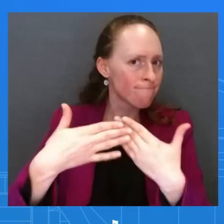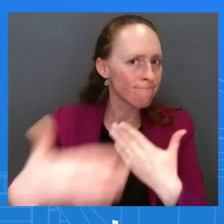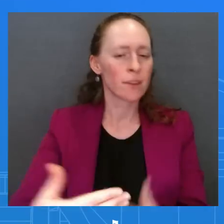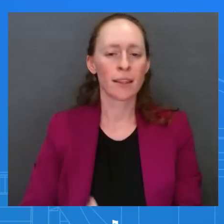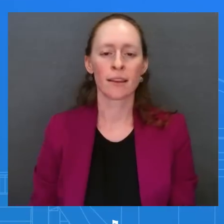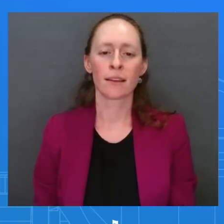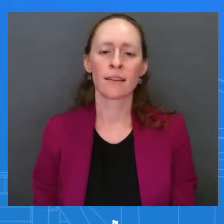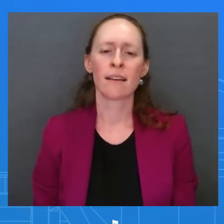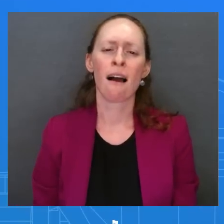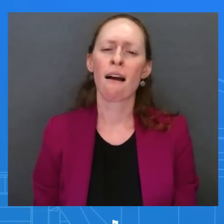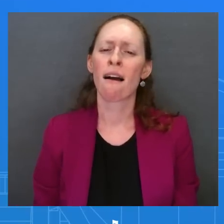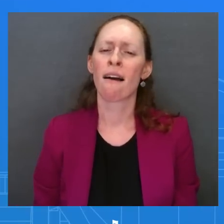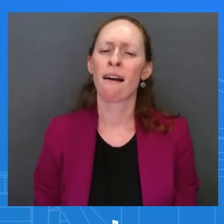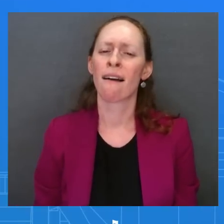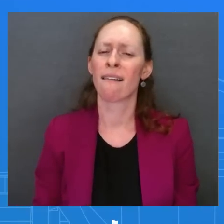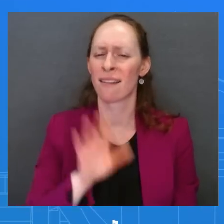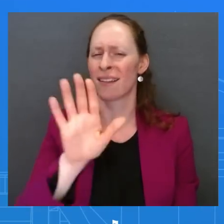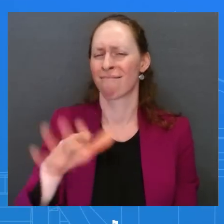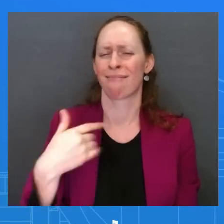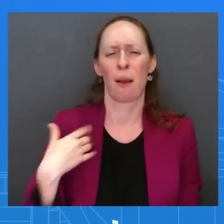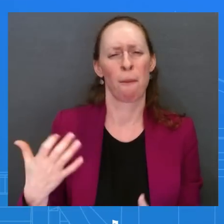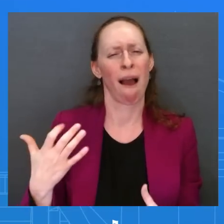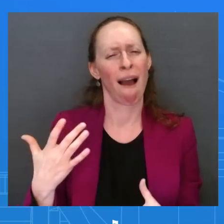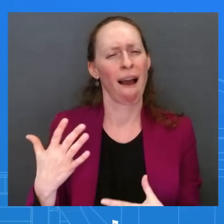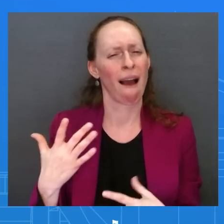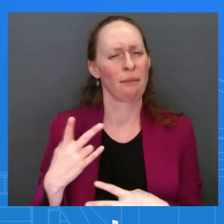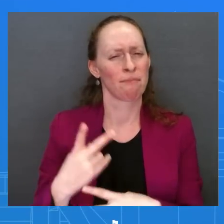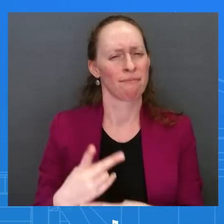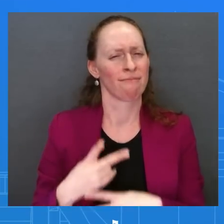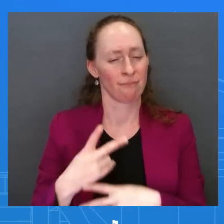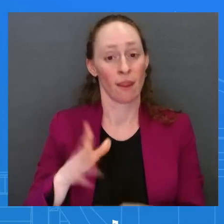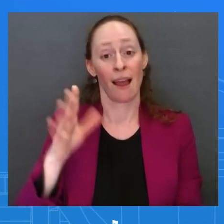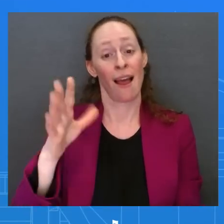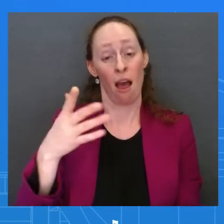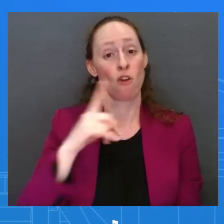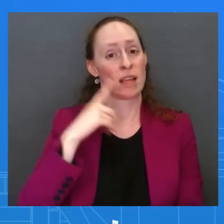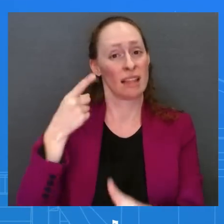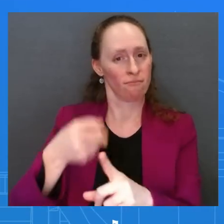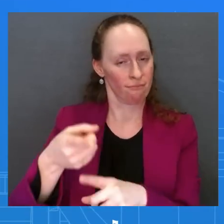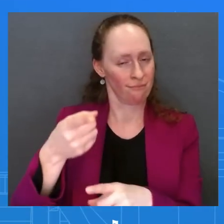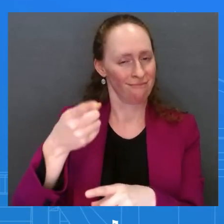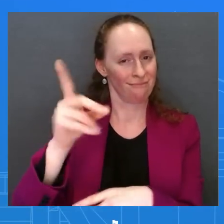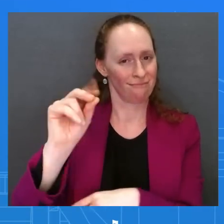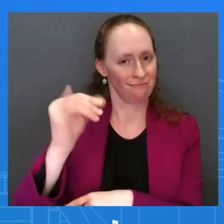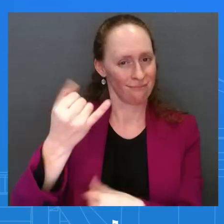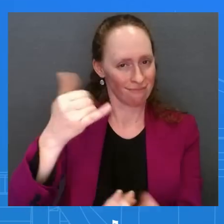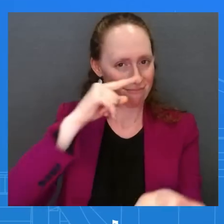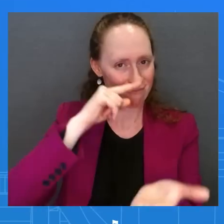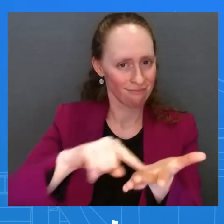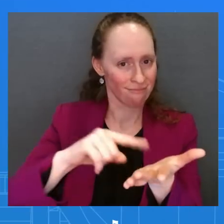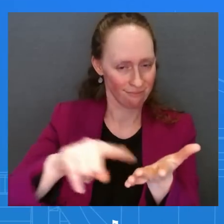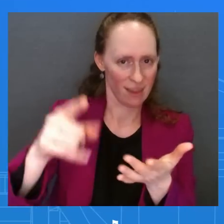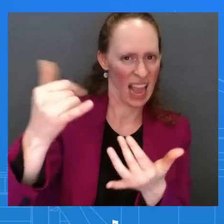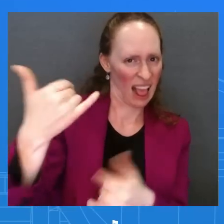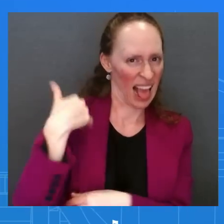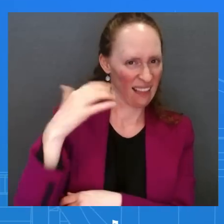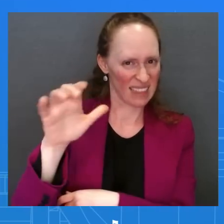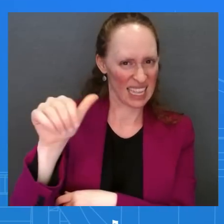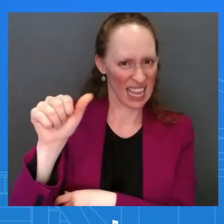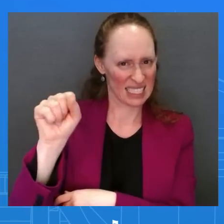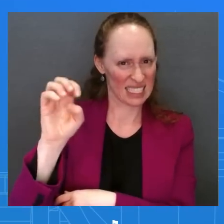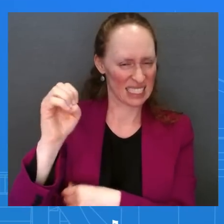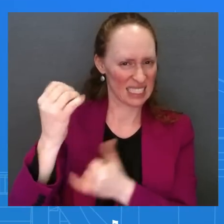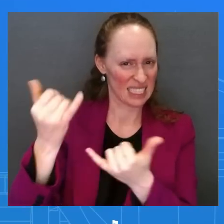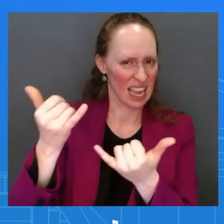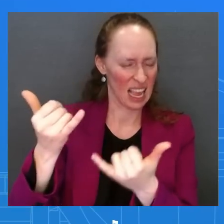to a case that the DOJ is currently overseeing, so I'm not going to comment on that specifically. But as you know,